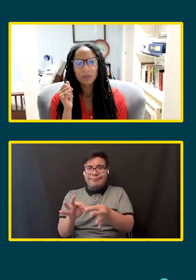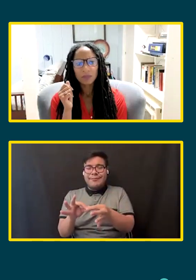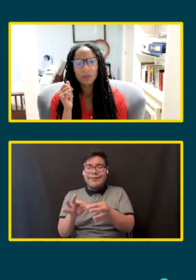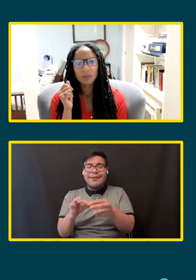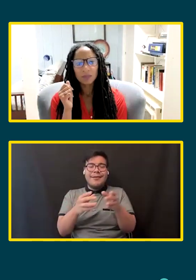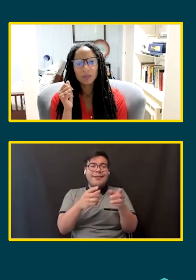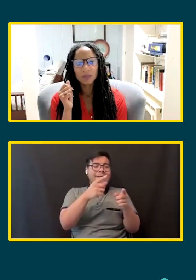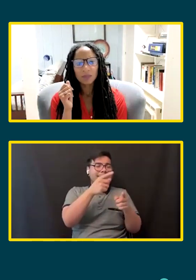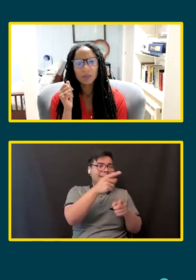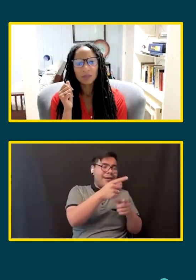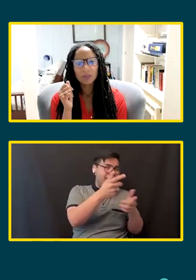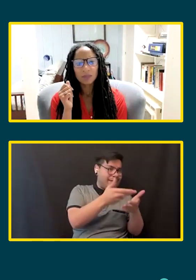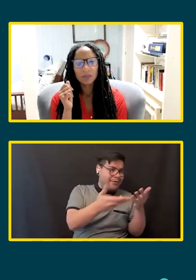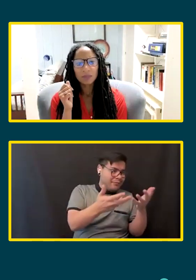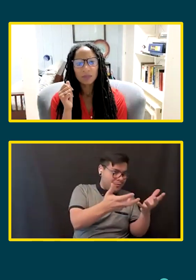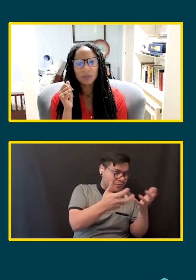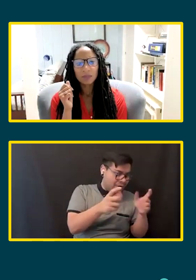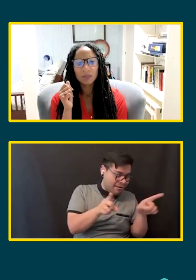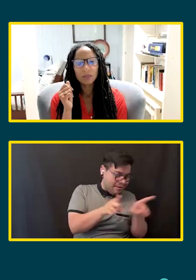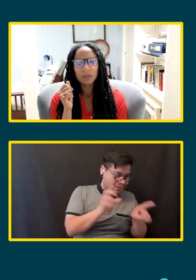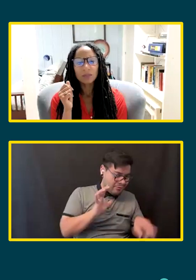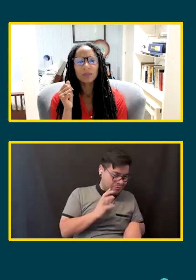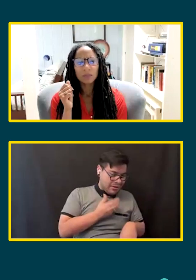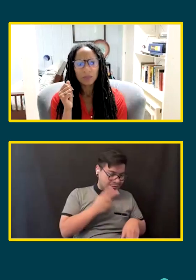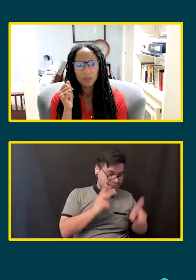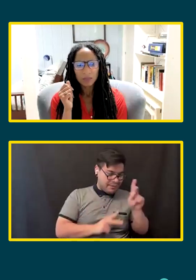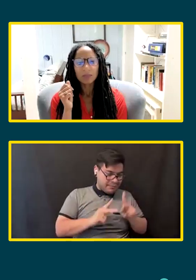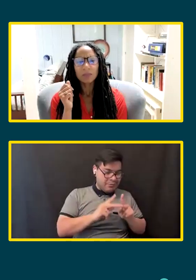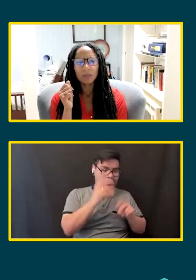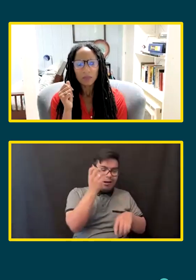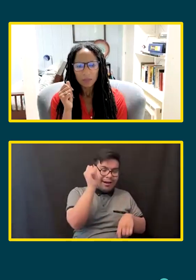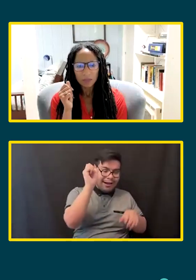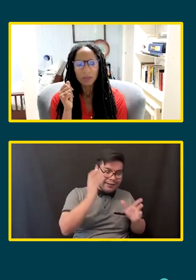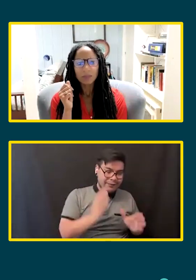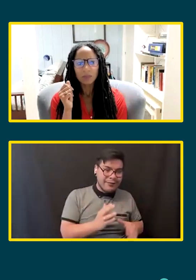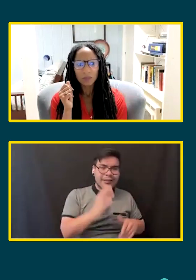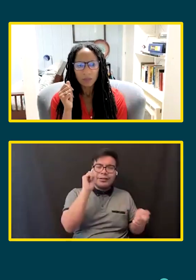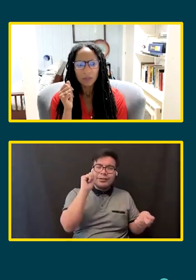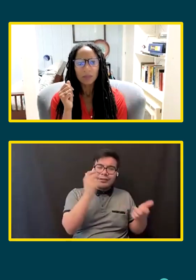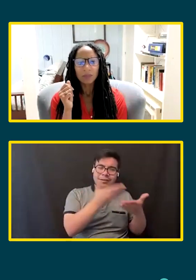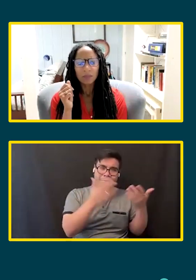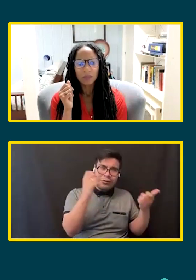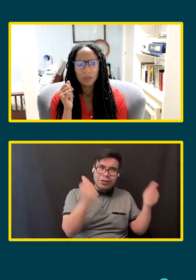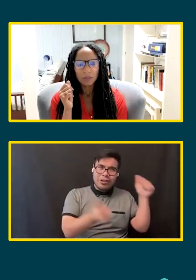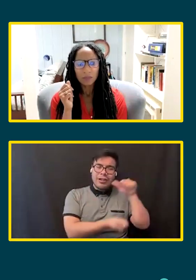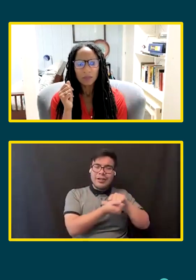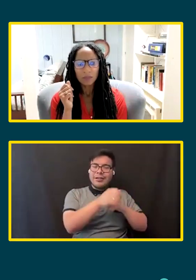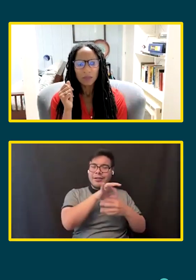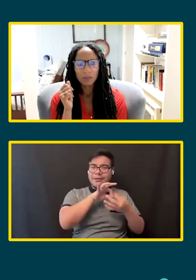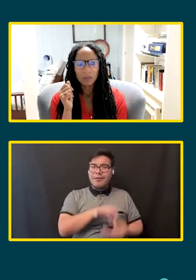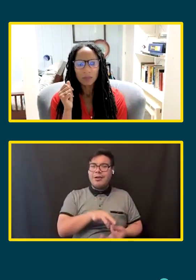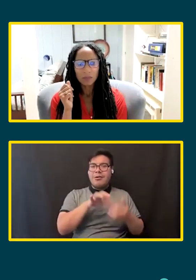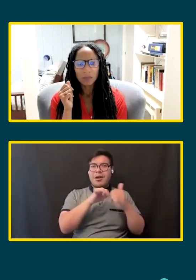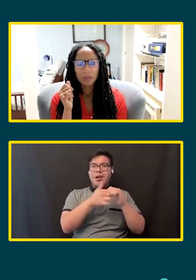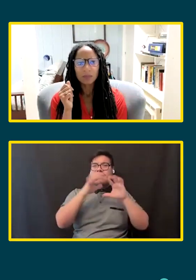that we want as trans people, as trans activists, things that we're trying to change about the way that